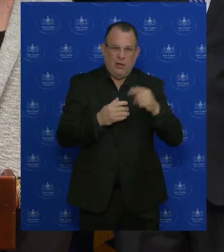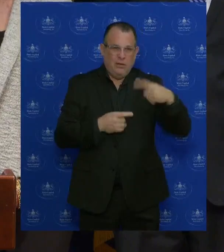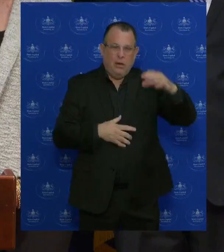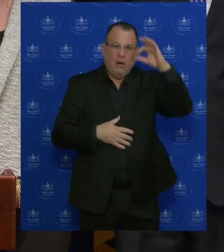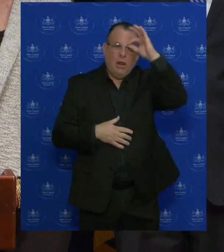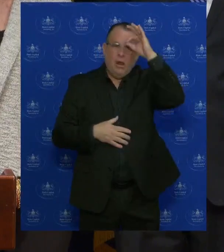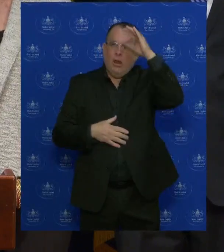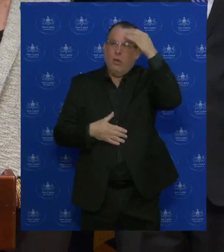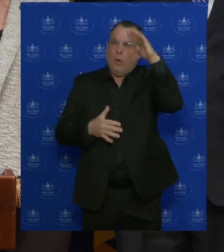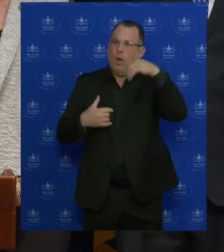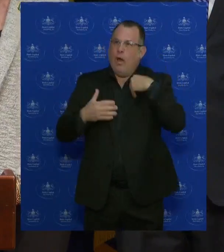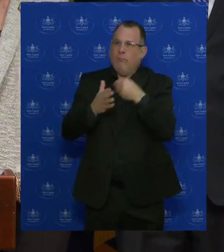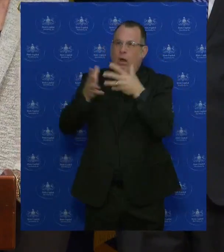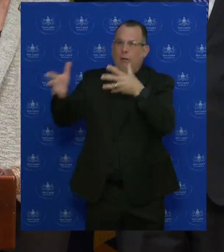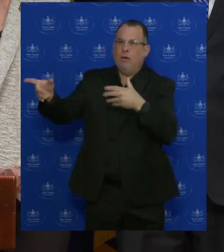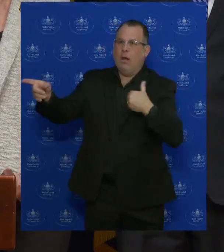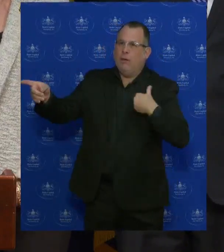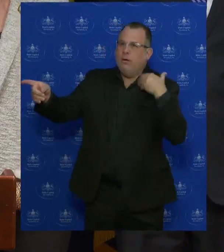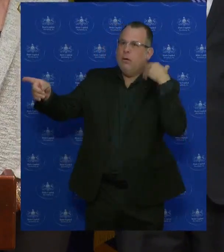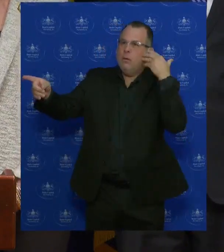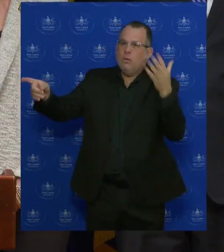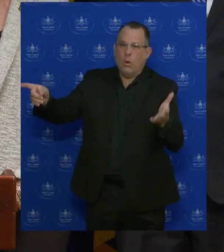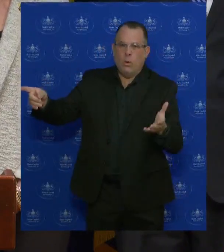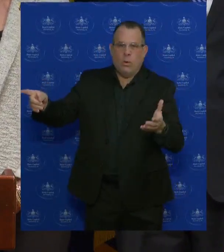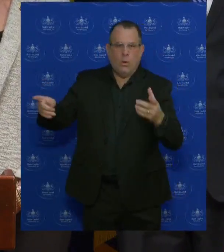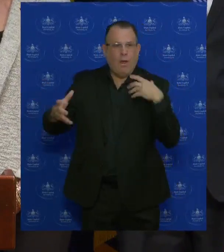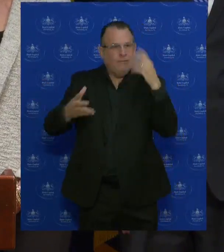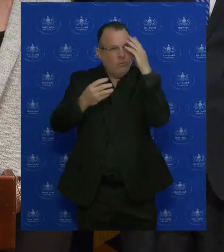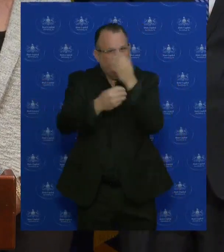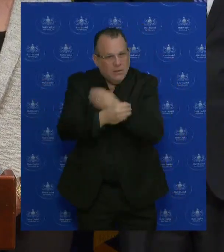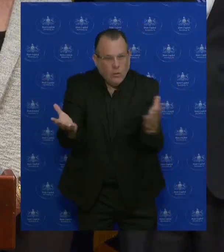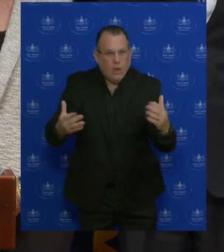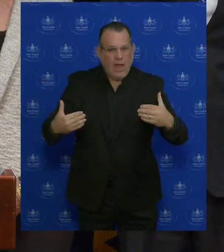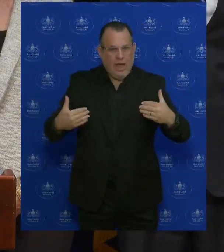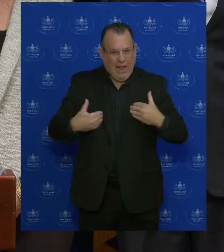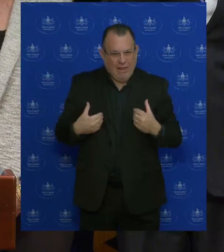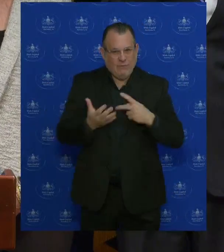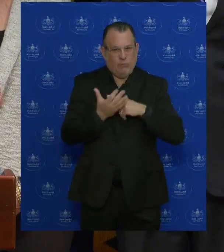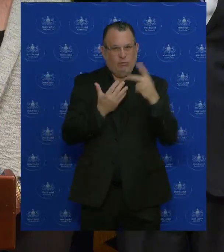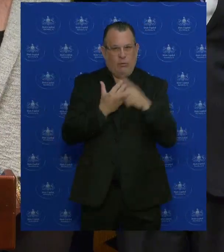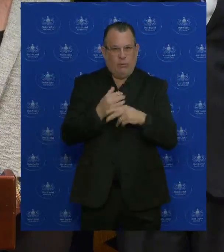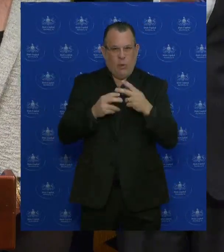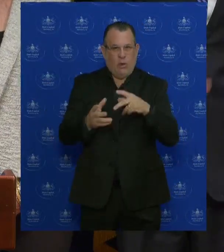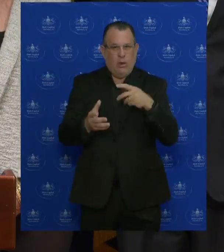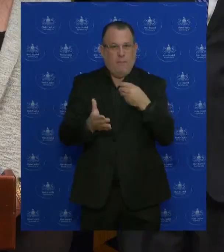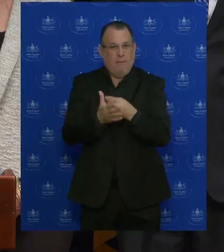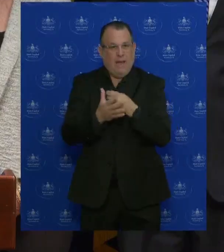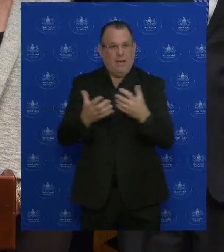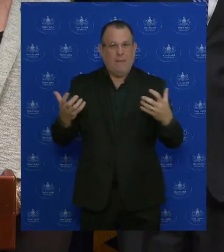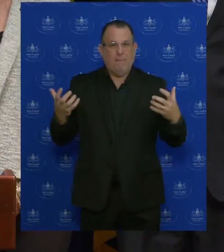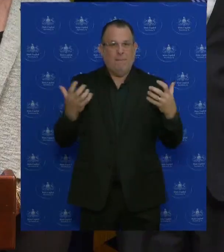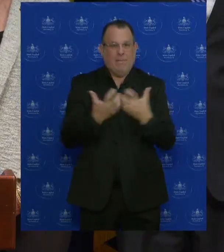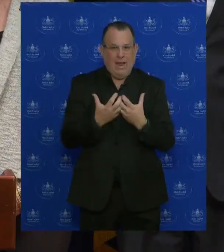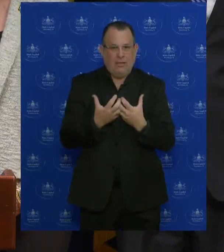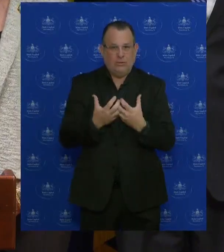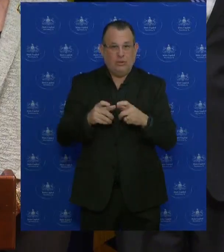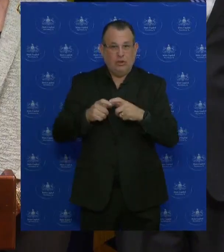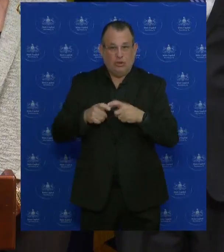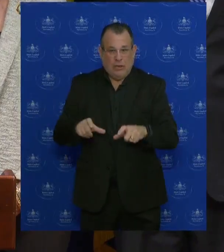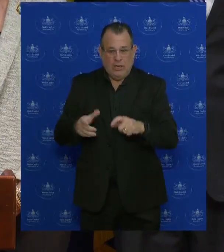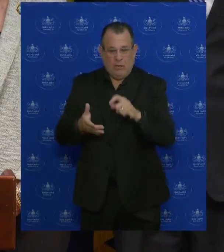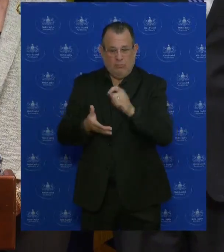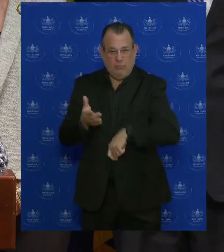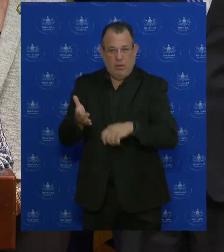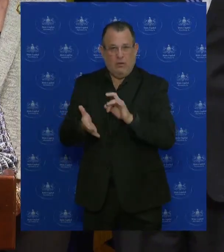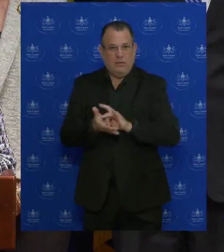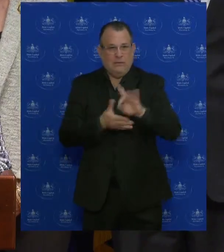out. So we want to get the word out about this program and these checks arriving so everyone knows that this is a real program, this